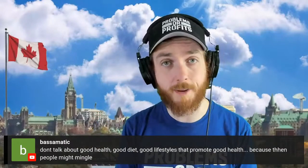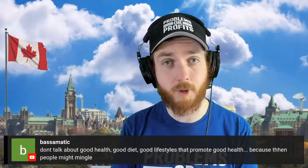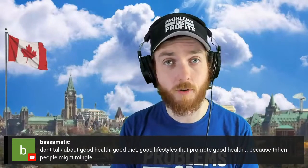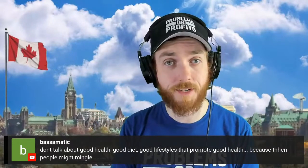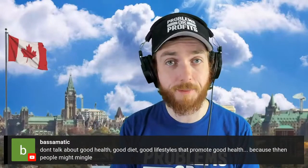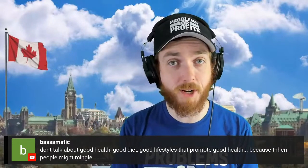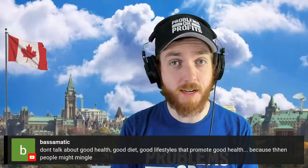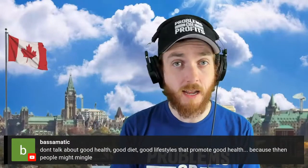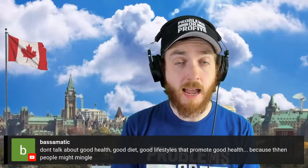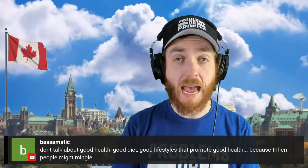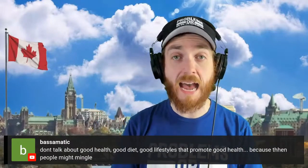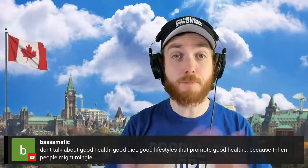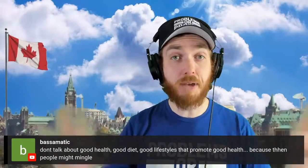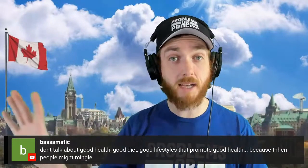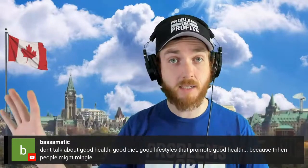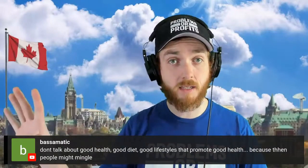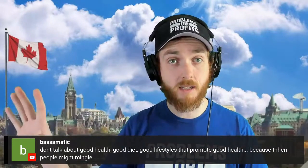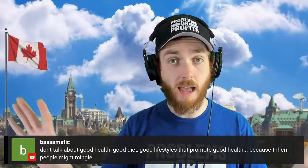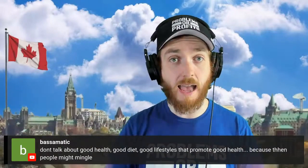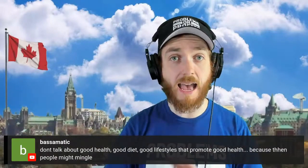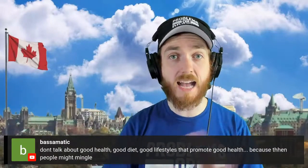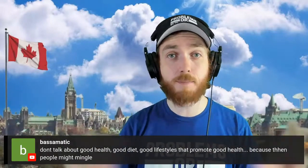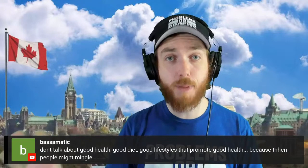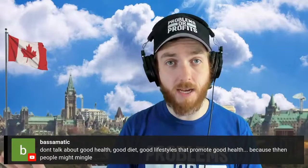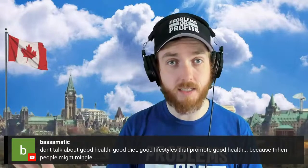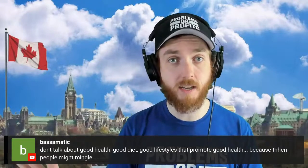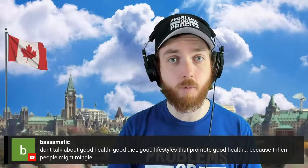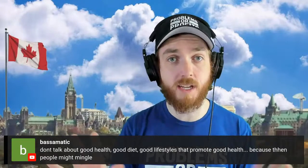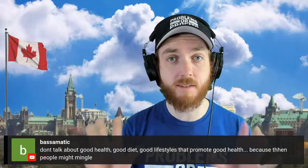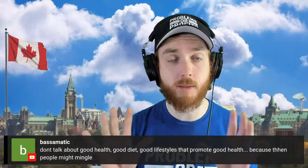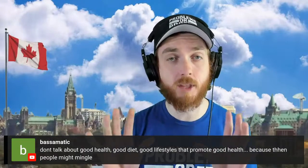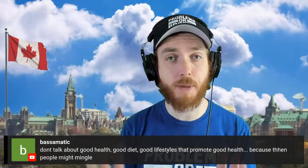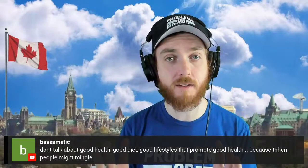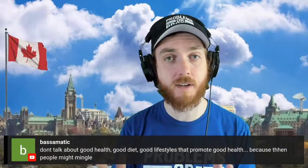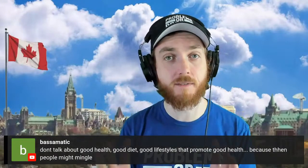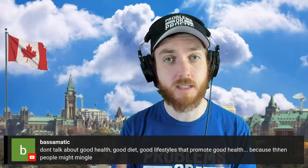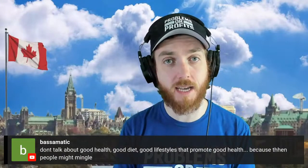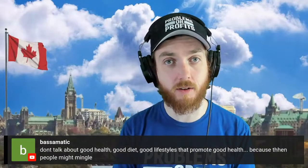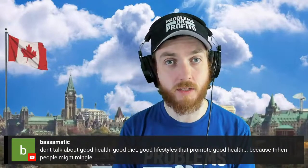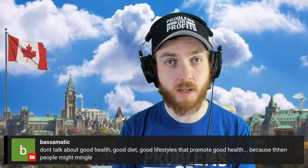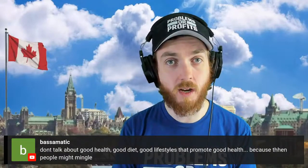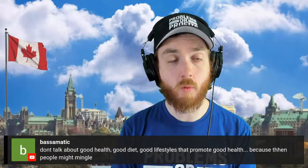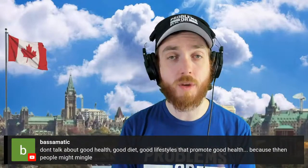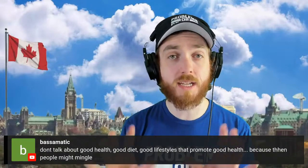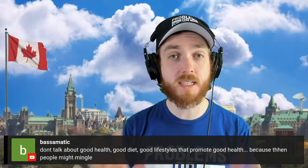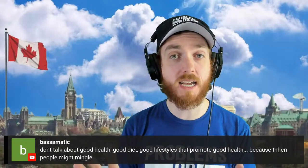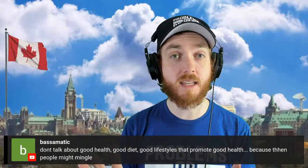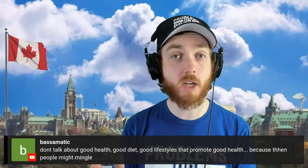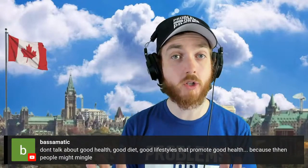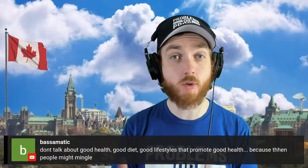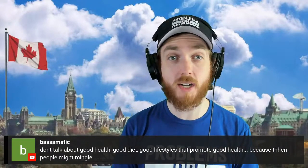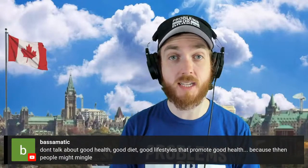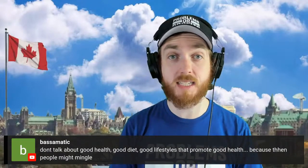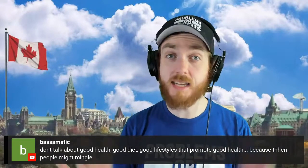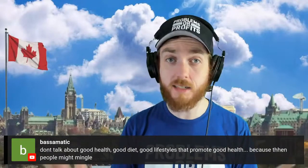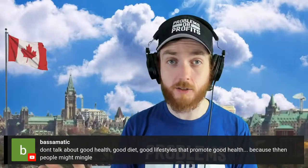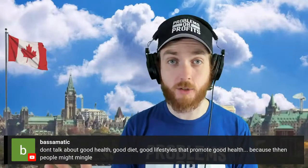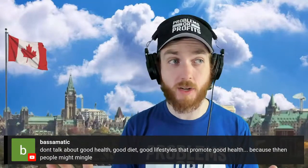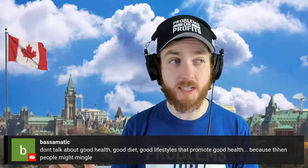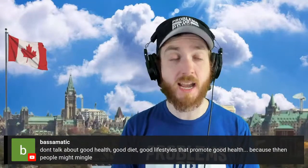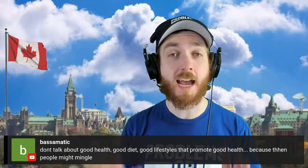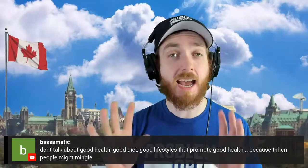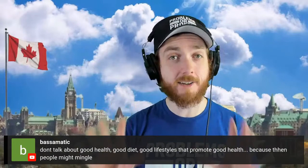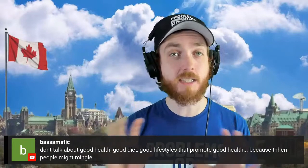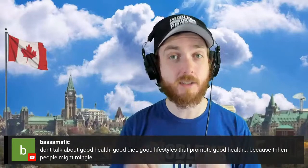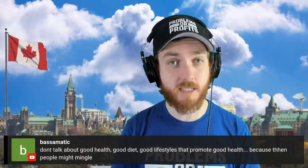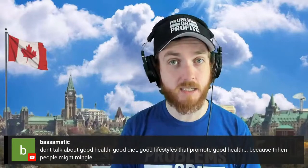to stop COVID spread. At best, if we give them the benefit of the doubt, we can say that they're just trying to signal to